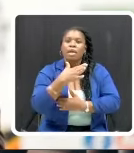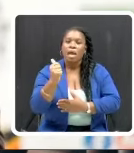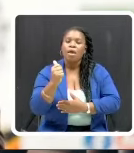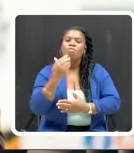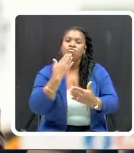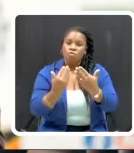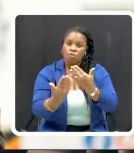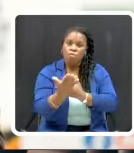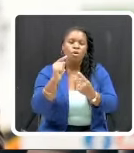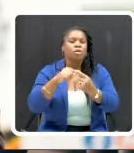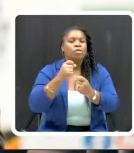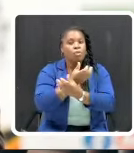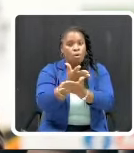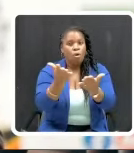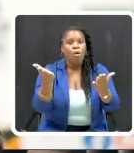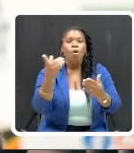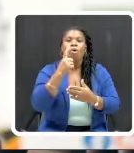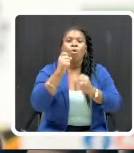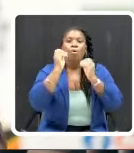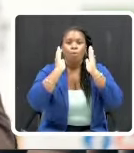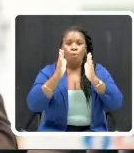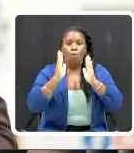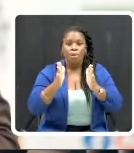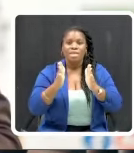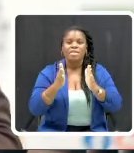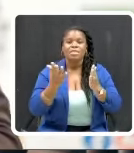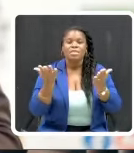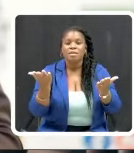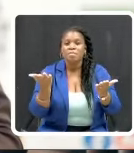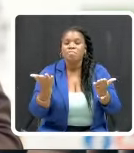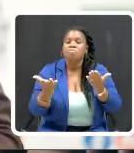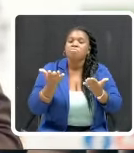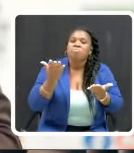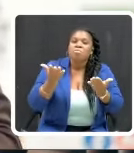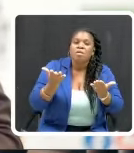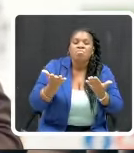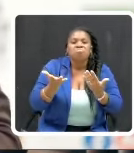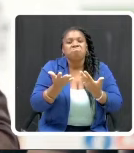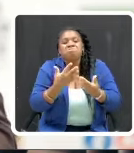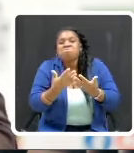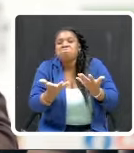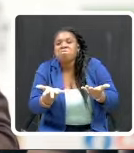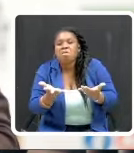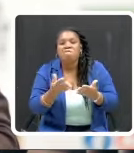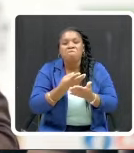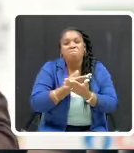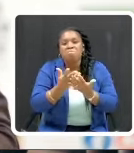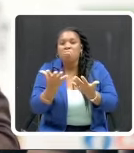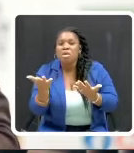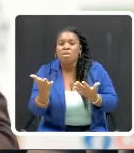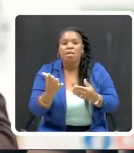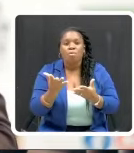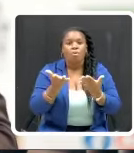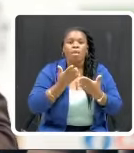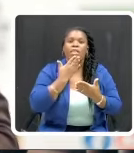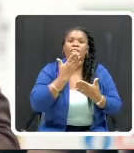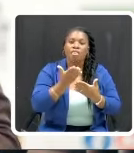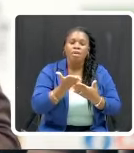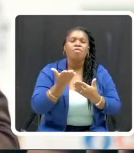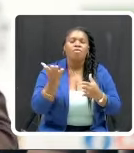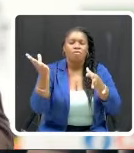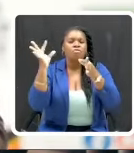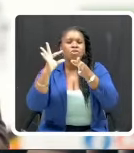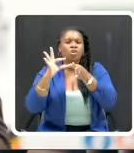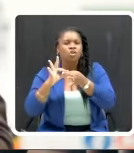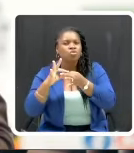CBI money, Dr. Drew? Go and find our money. Let us be clear, that money is not the government's money. It is not labor money. The CBI